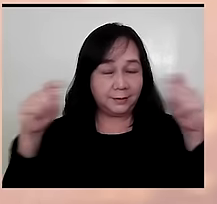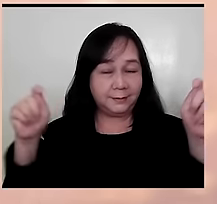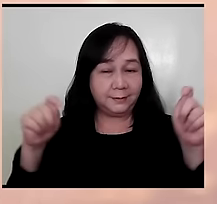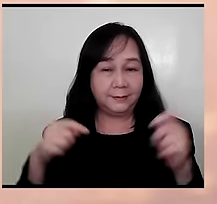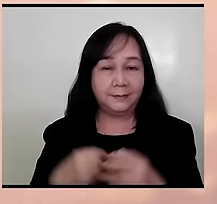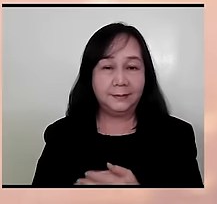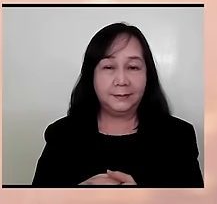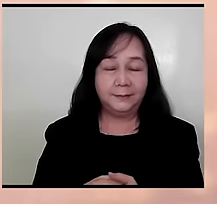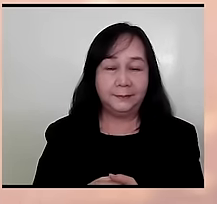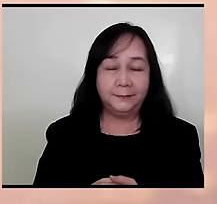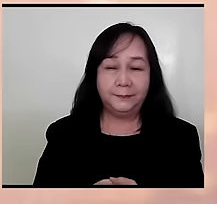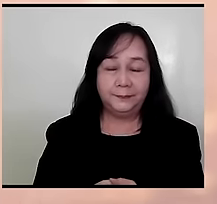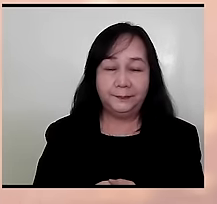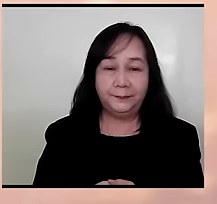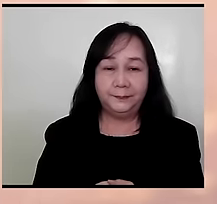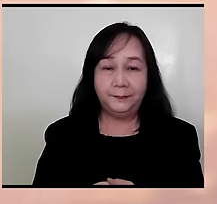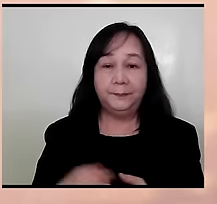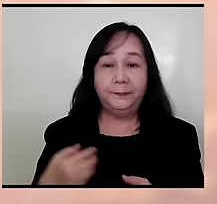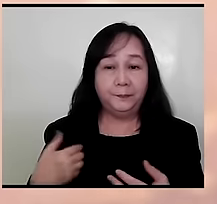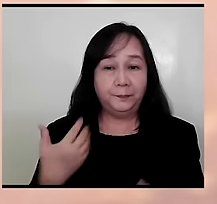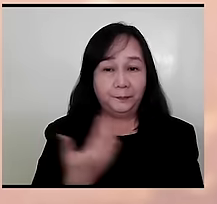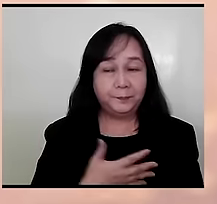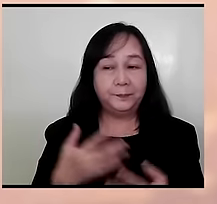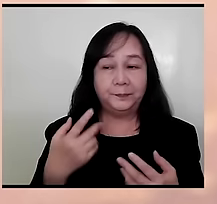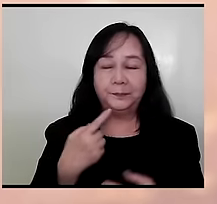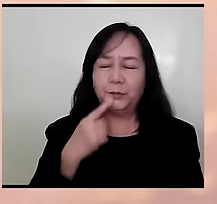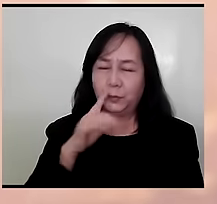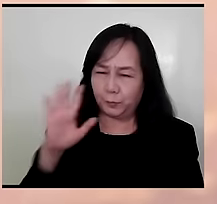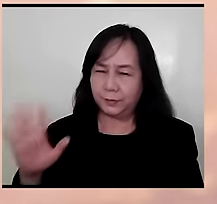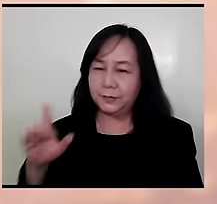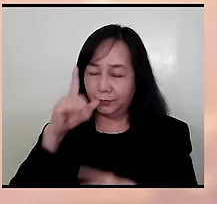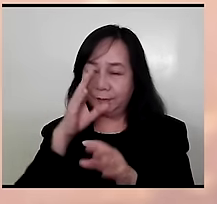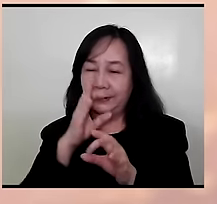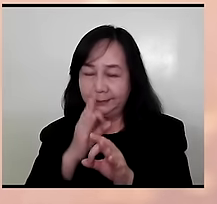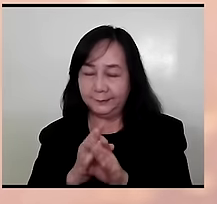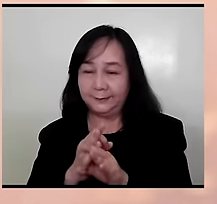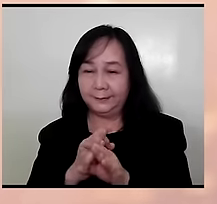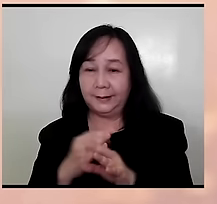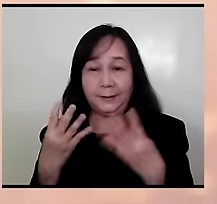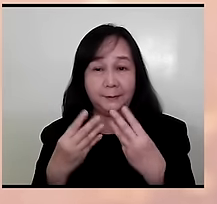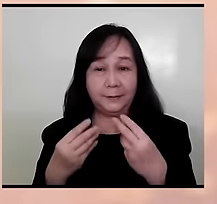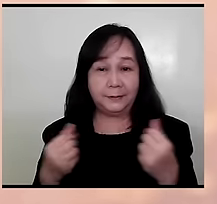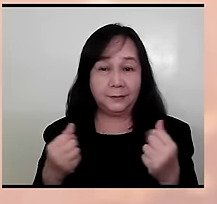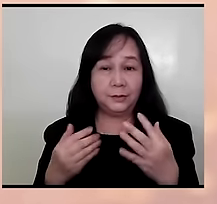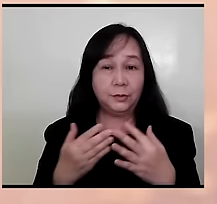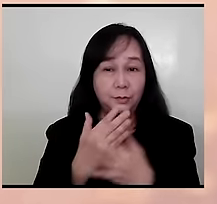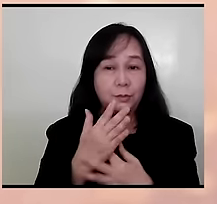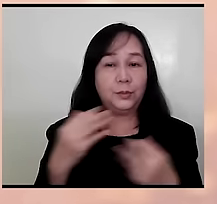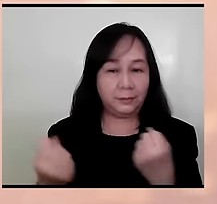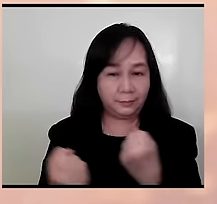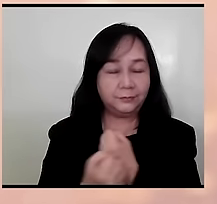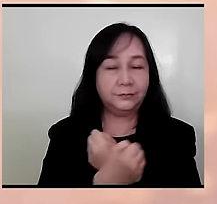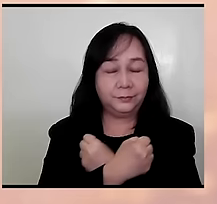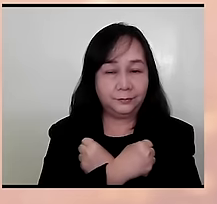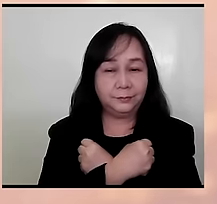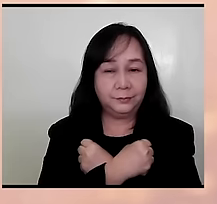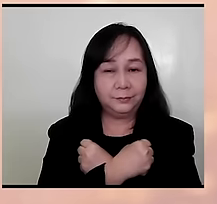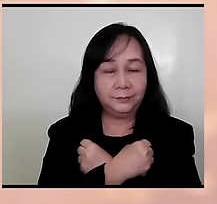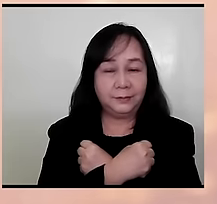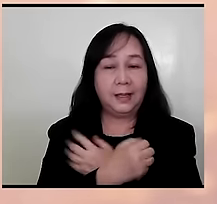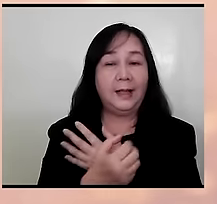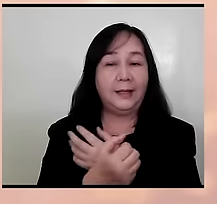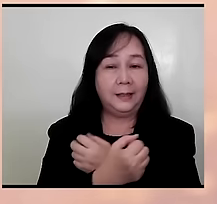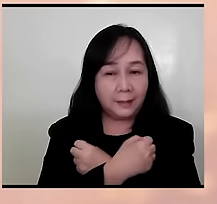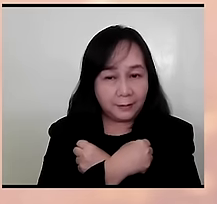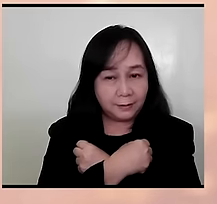believe in that. We have to profess faith and live by that through love. Love